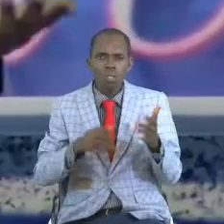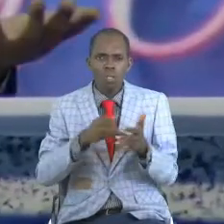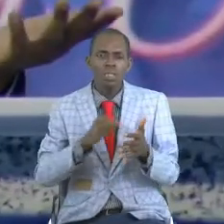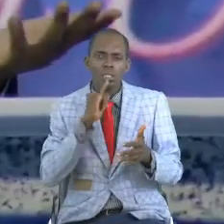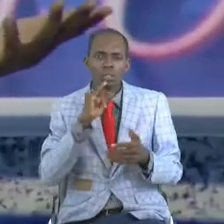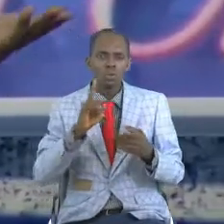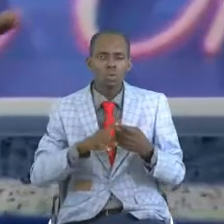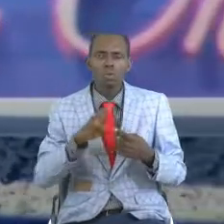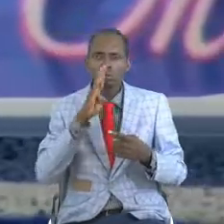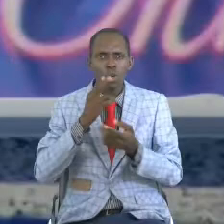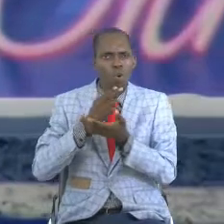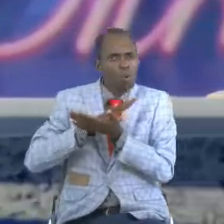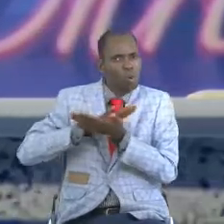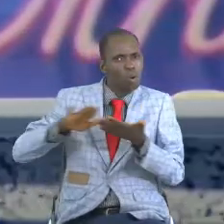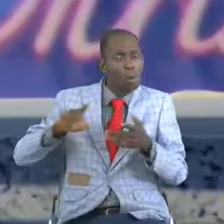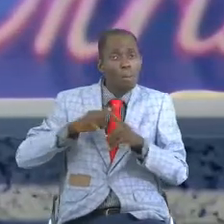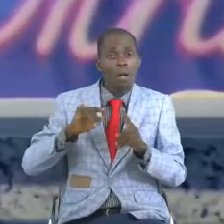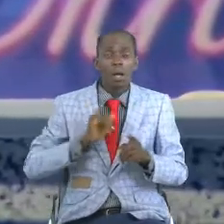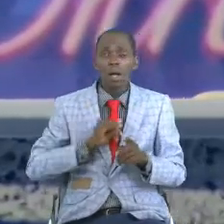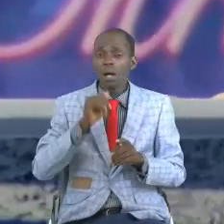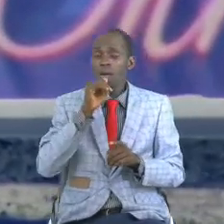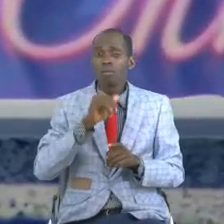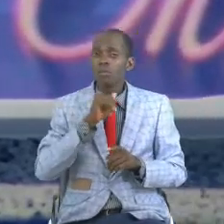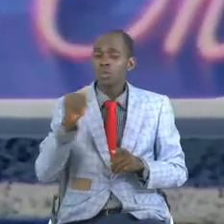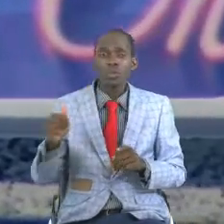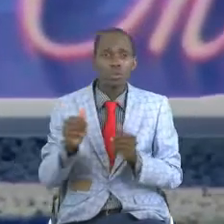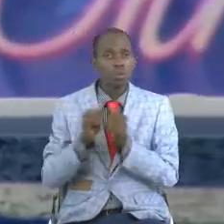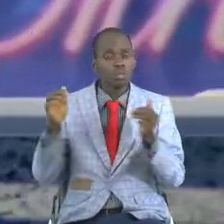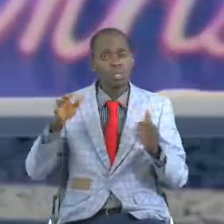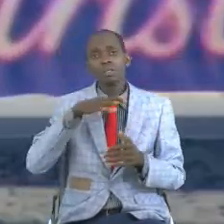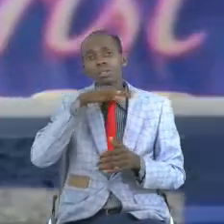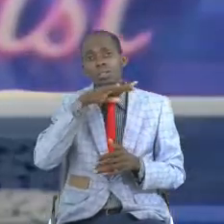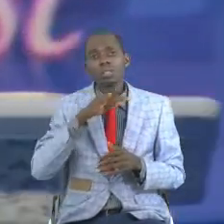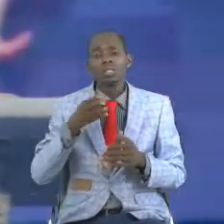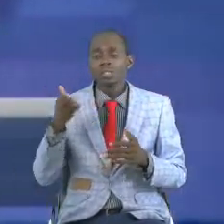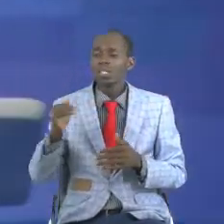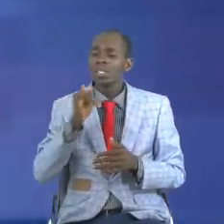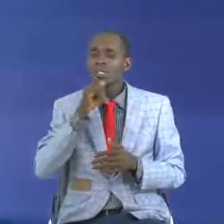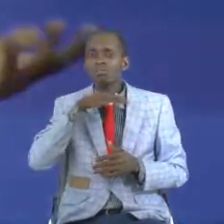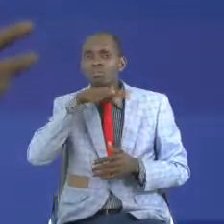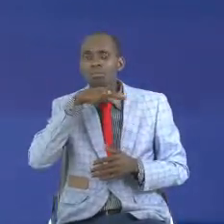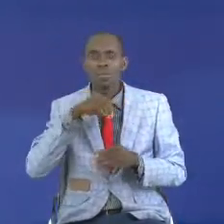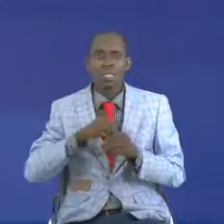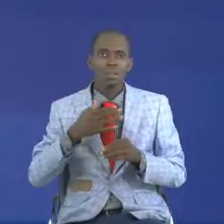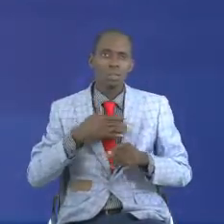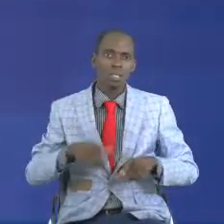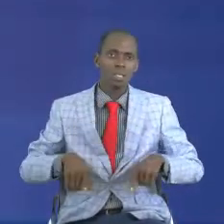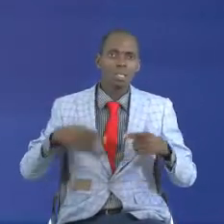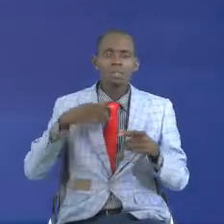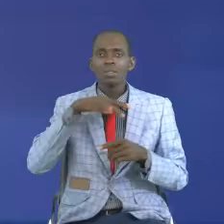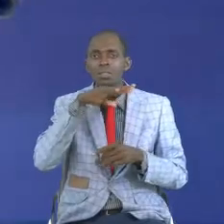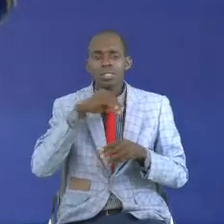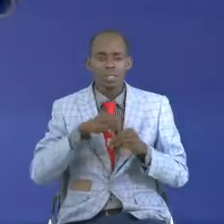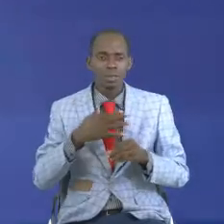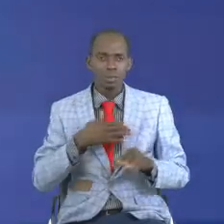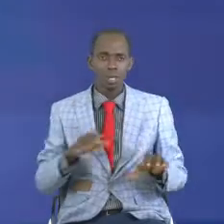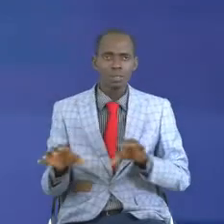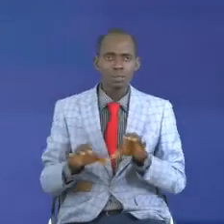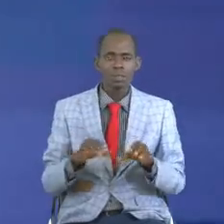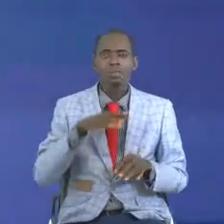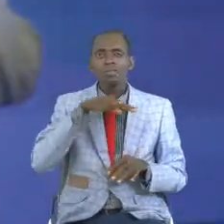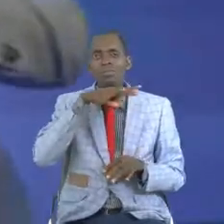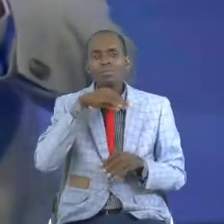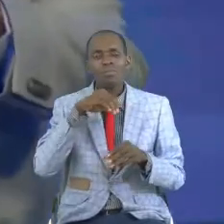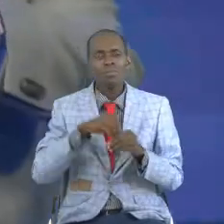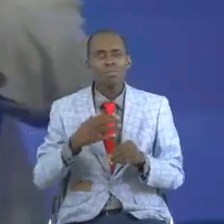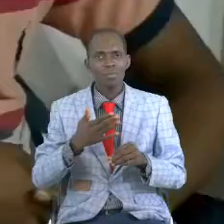I am not incorruptible. There is corruption. Corruption in the life, corruption in the action, corruption in life